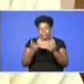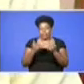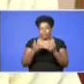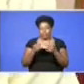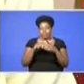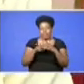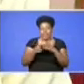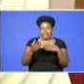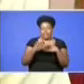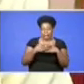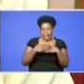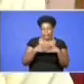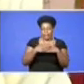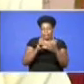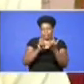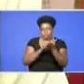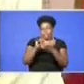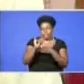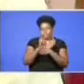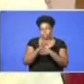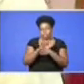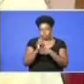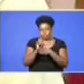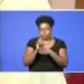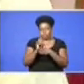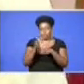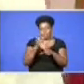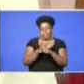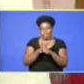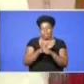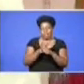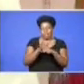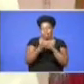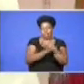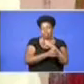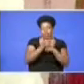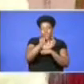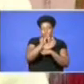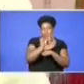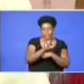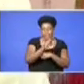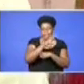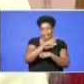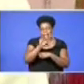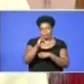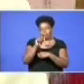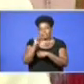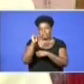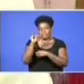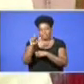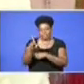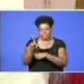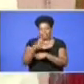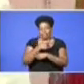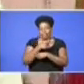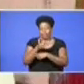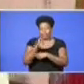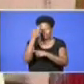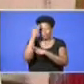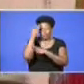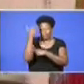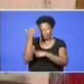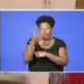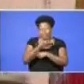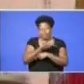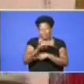poultry industry actually is a little steep. We get chickens from two countries, the USA and Brazil. These chickens, we don't know the